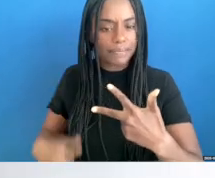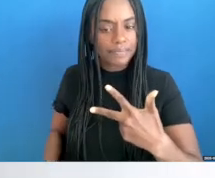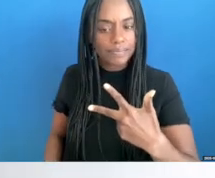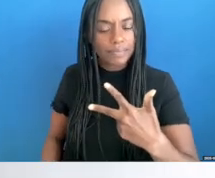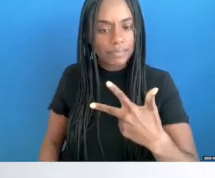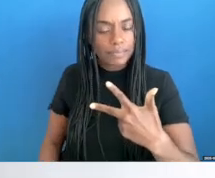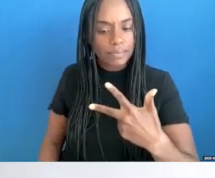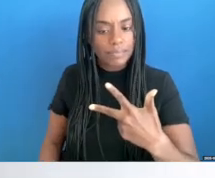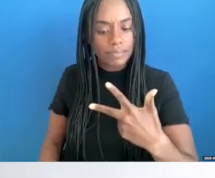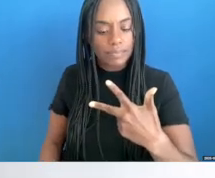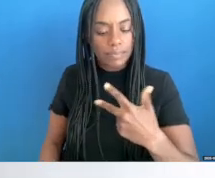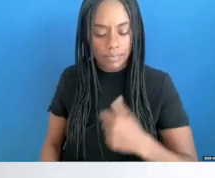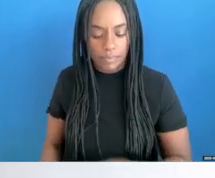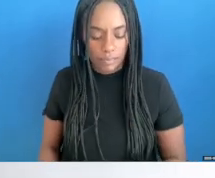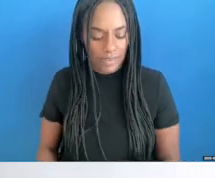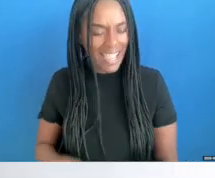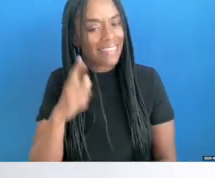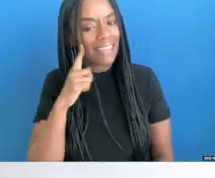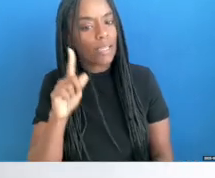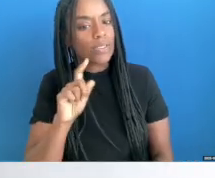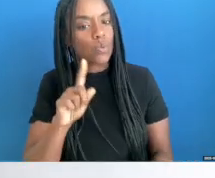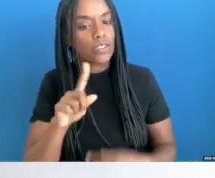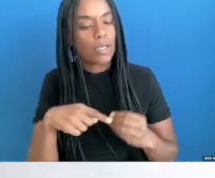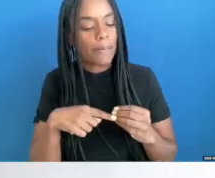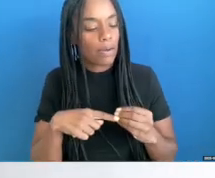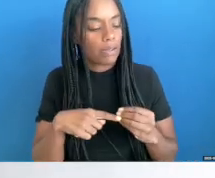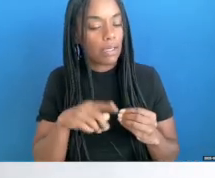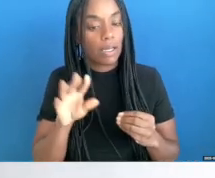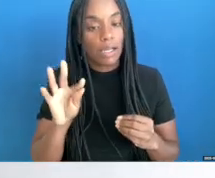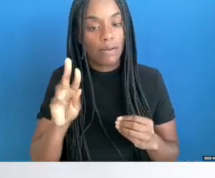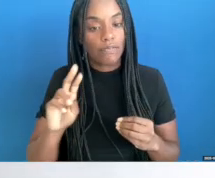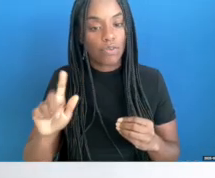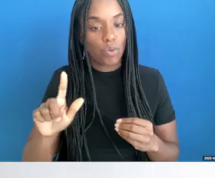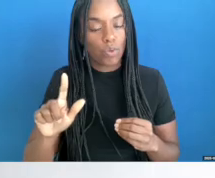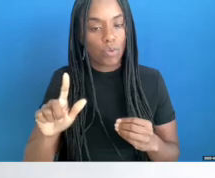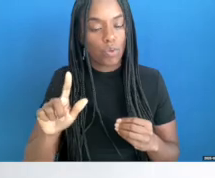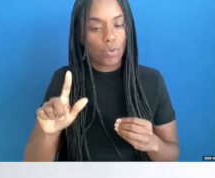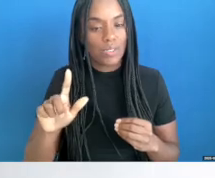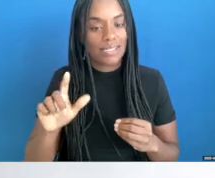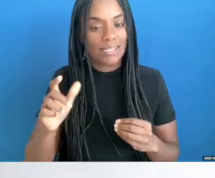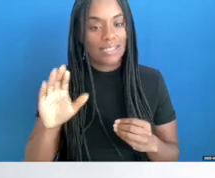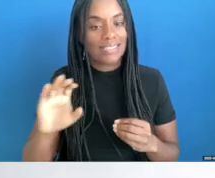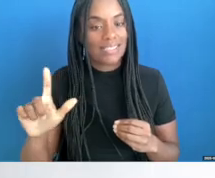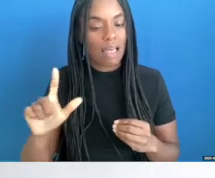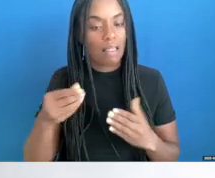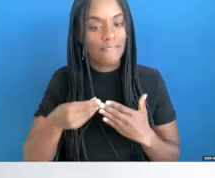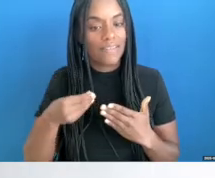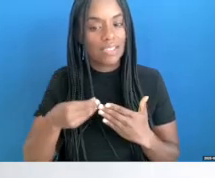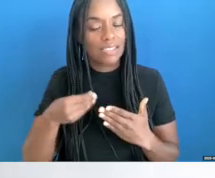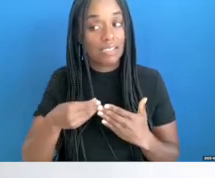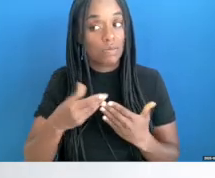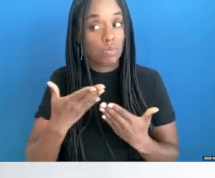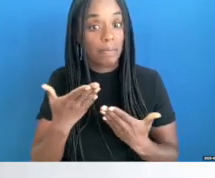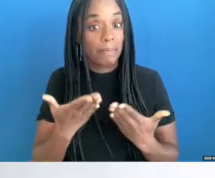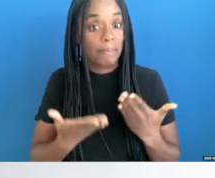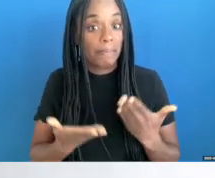I think there was a question about whether or not fuel cell funds will maybe